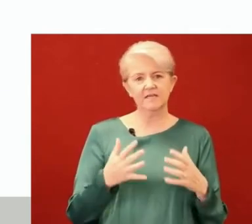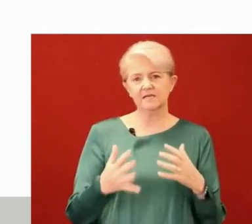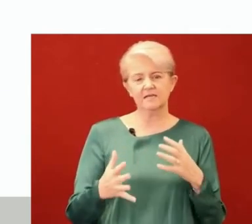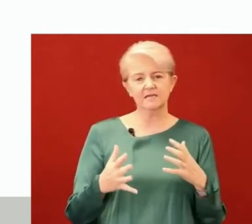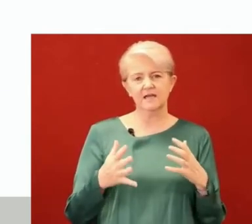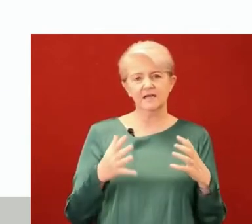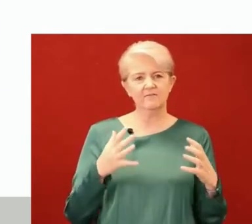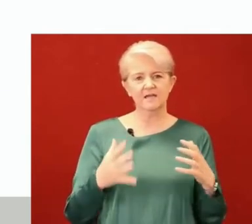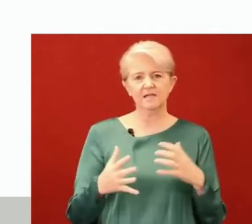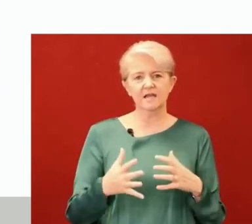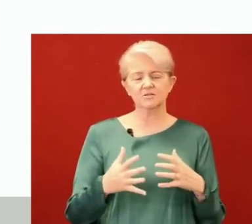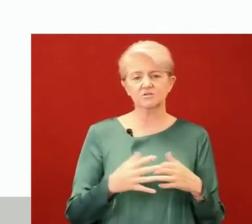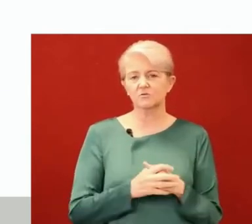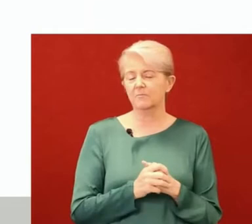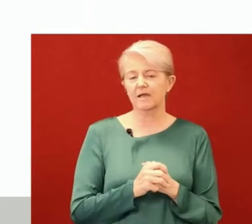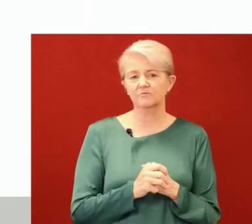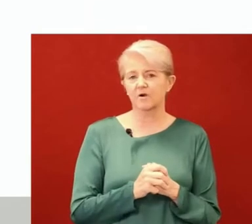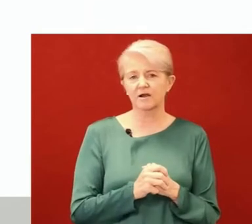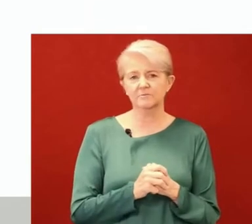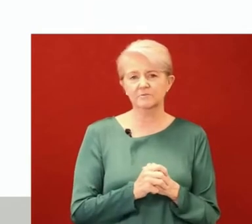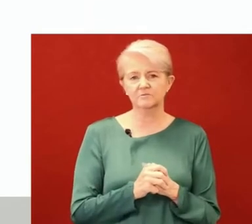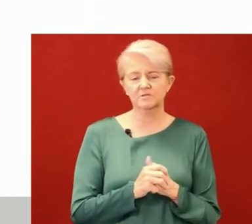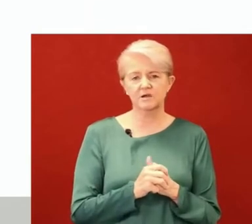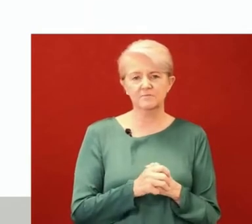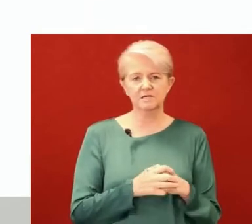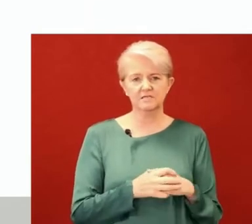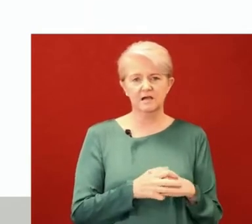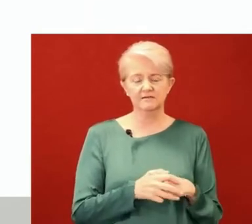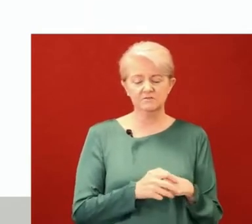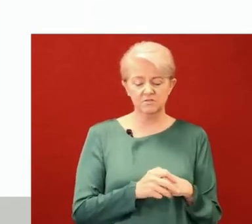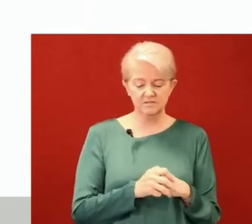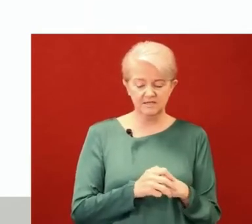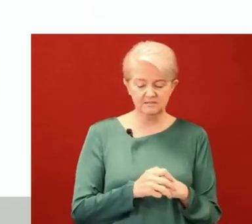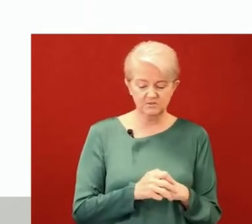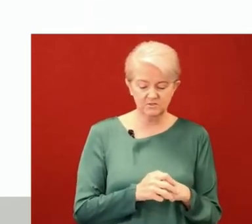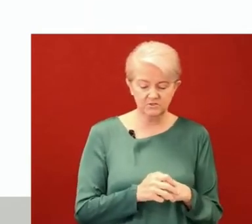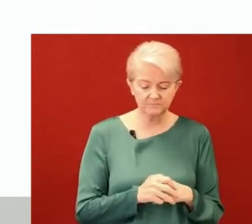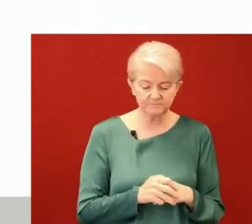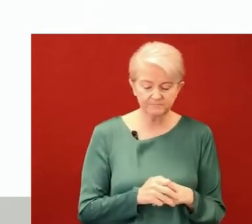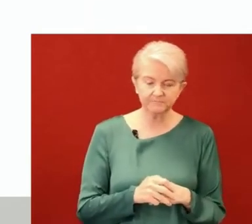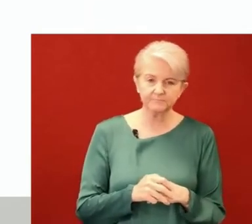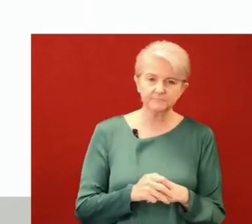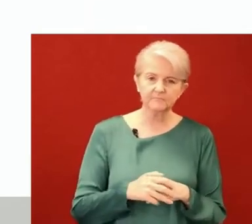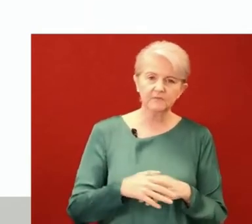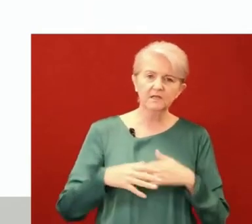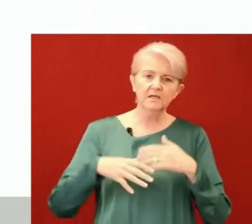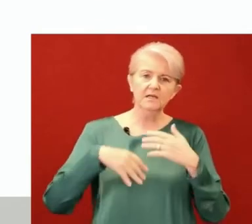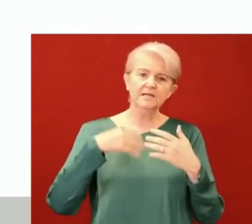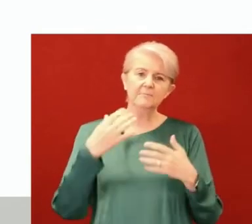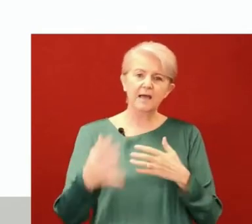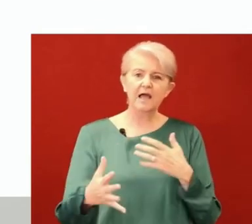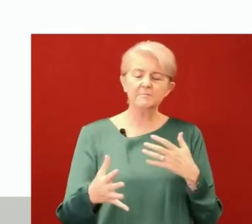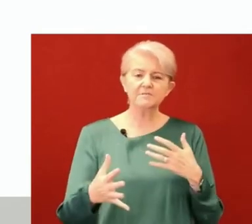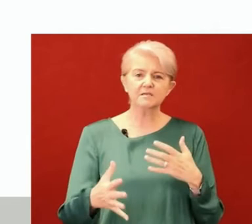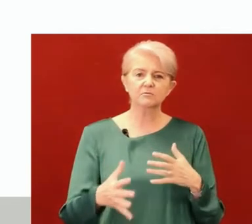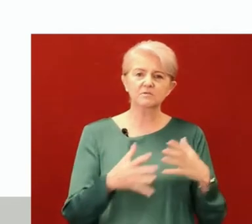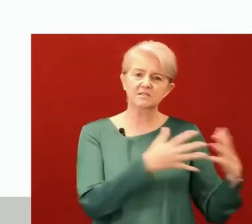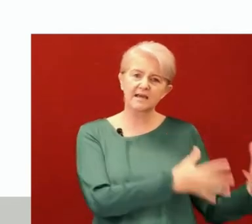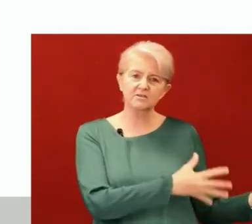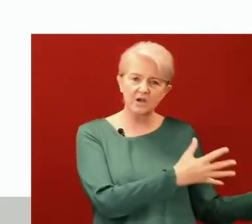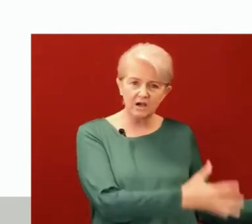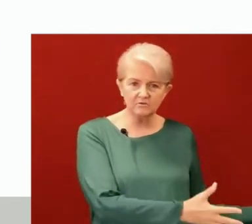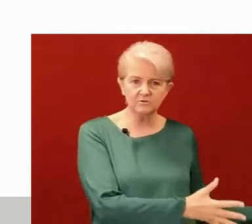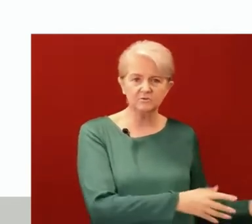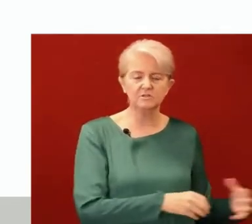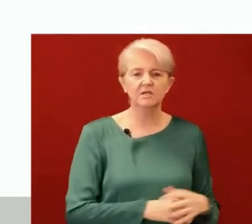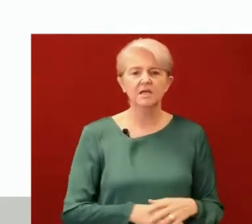their link and their connection remained right up until the time that he died in 2002. Now, perhaps it was